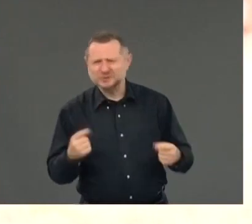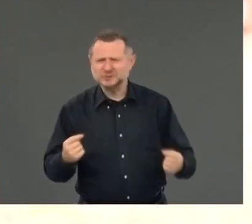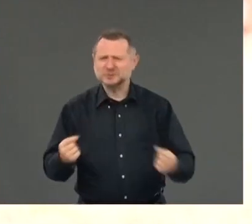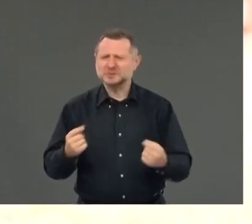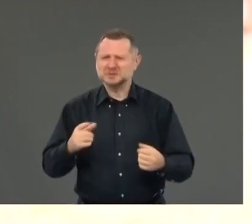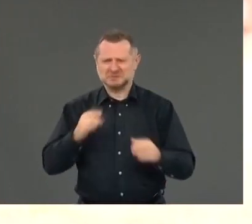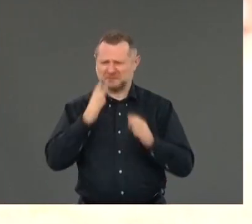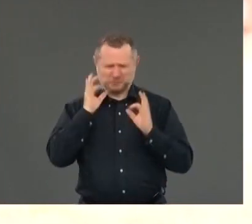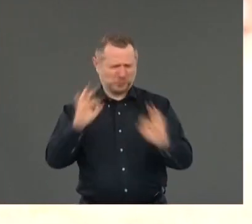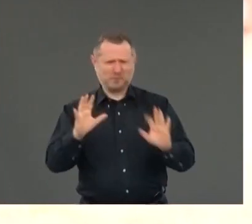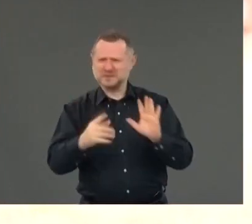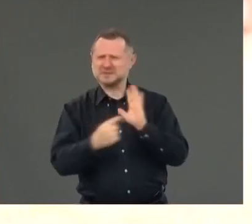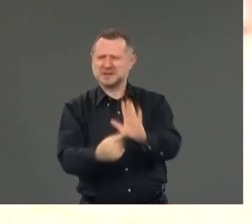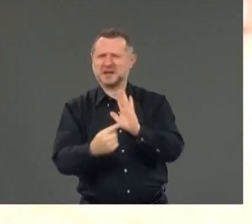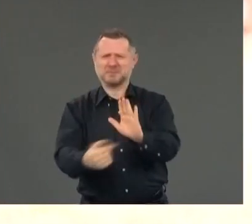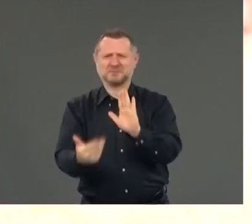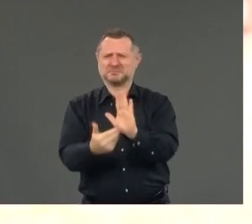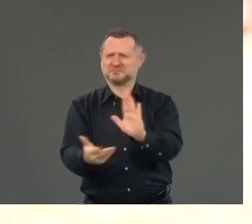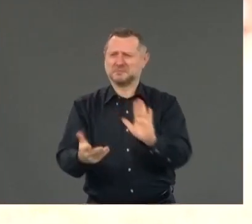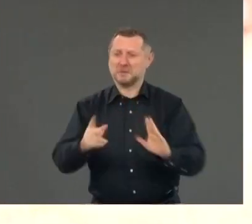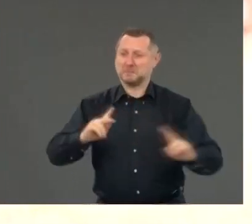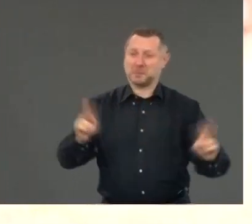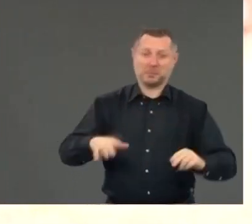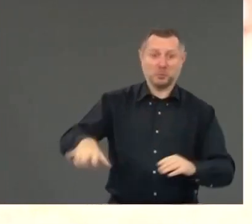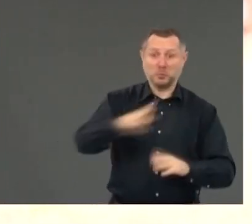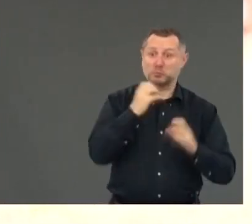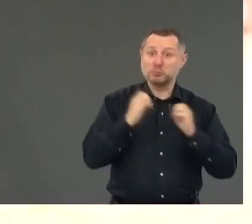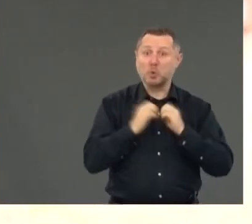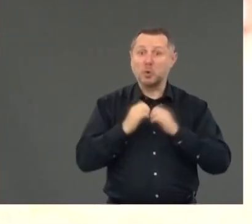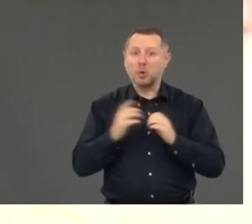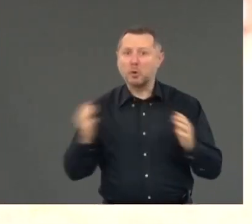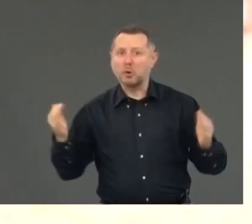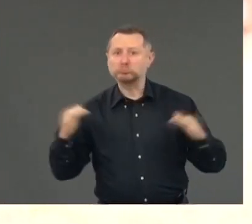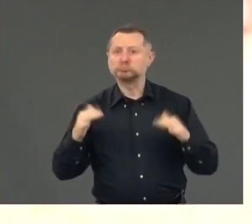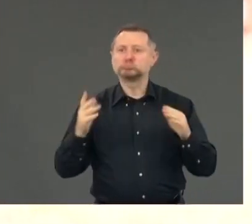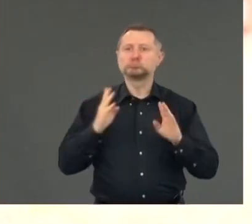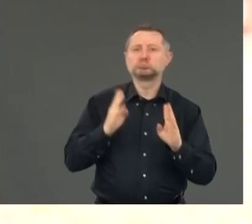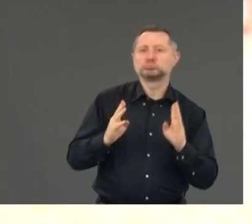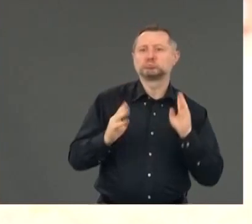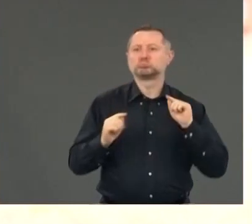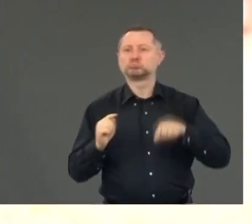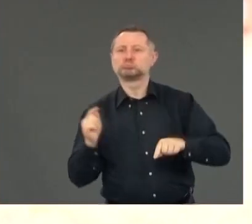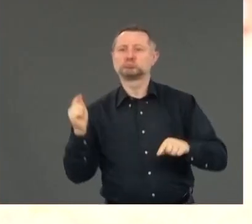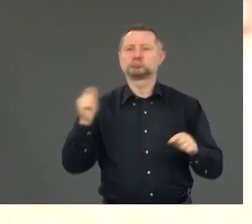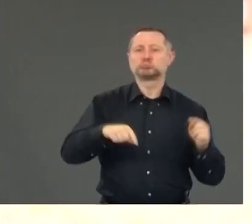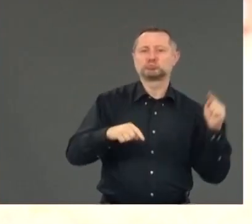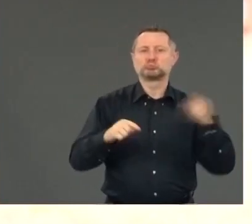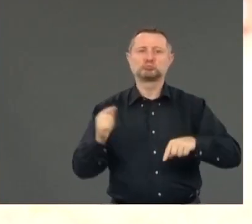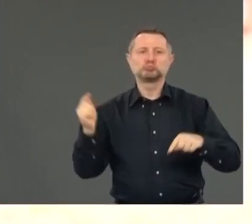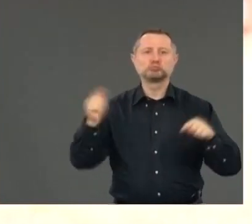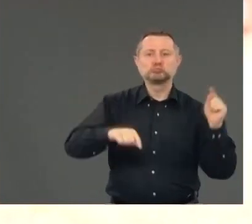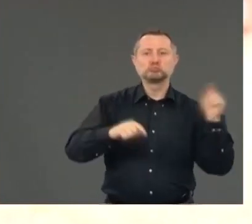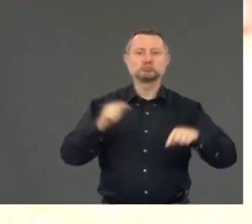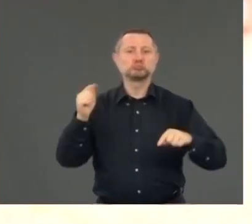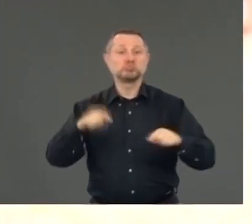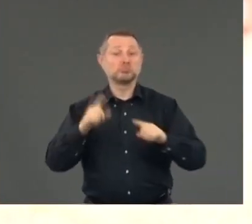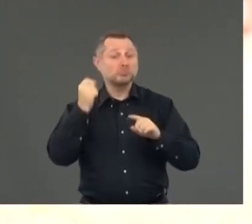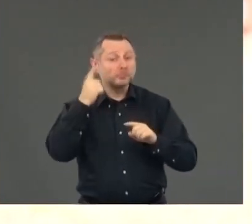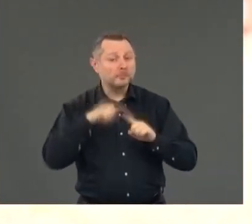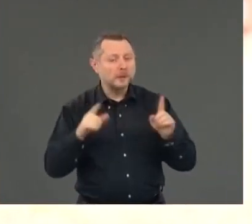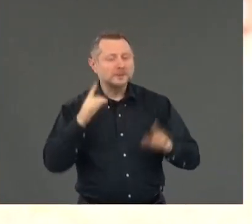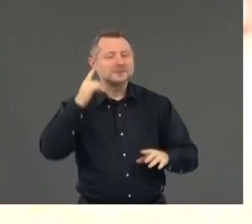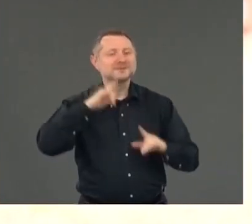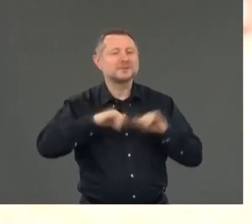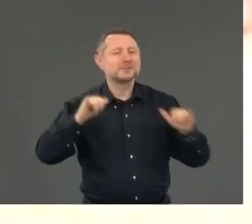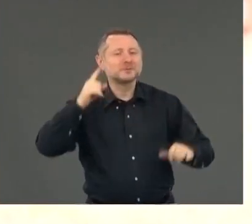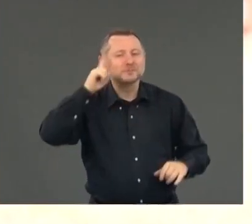scenario. People start to come out, more people are coming out, But they're all doing it smart. They're wearing the